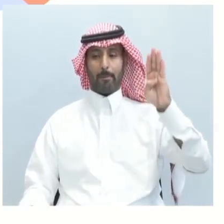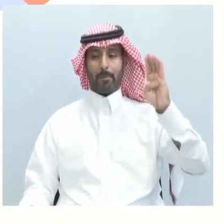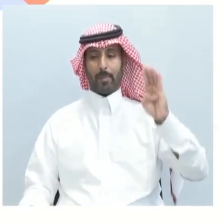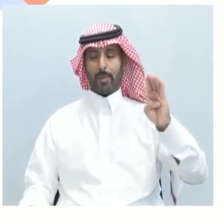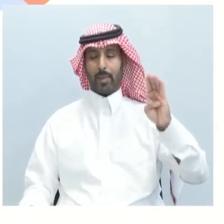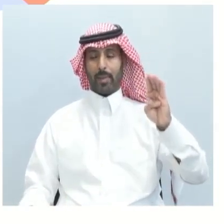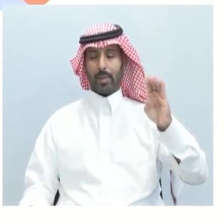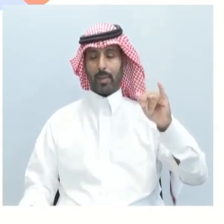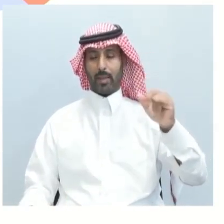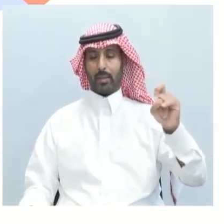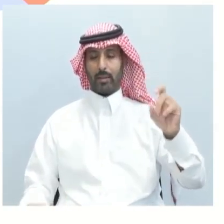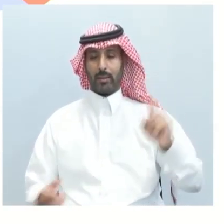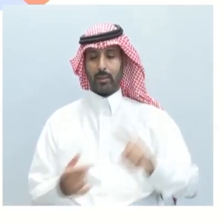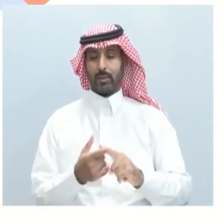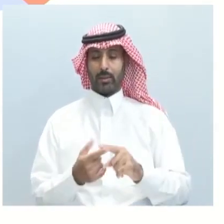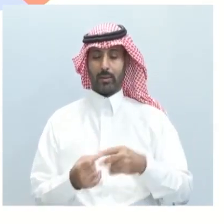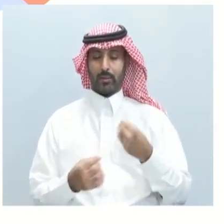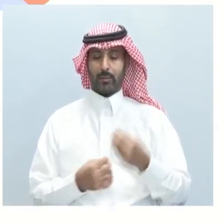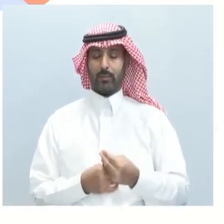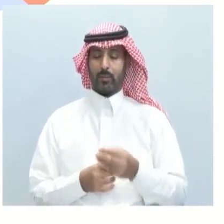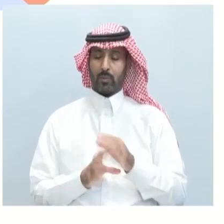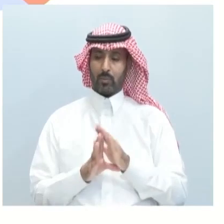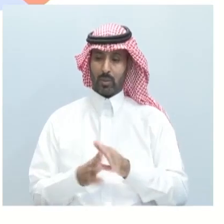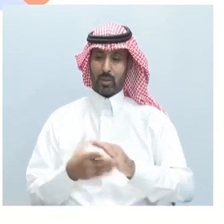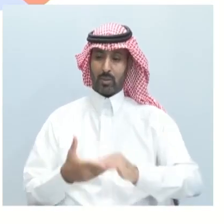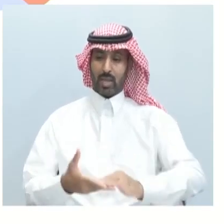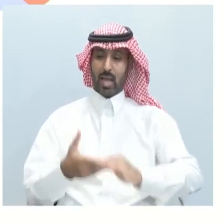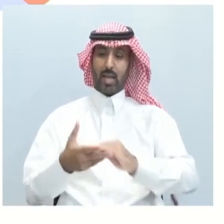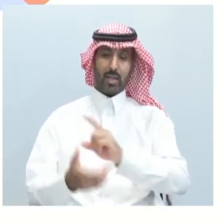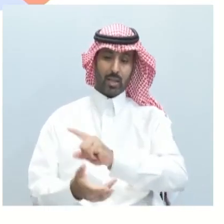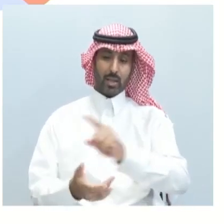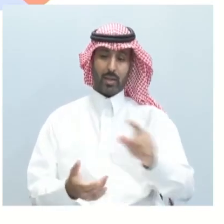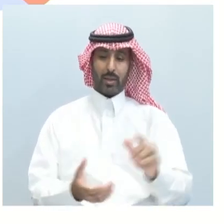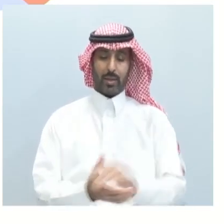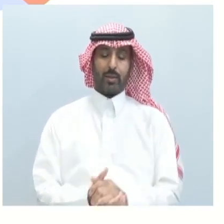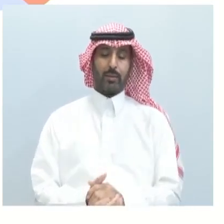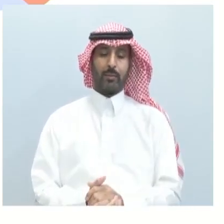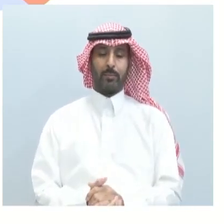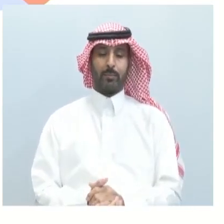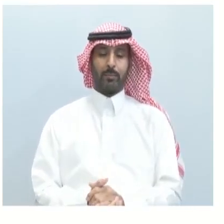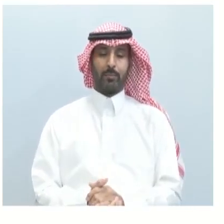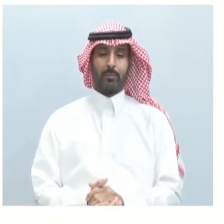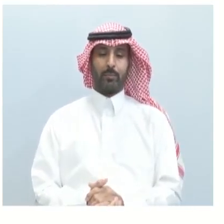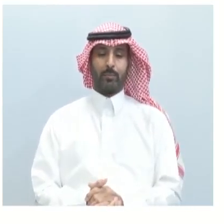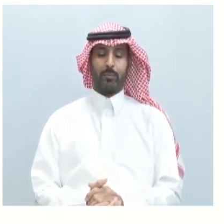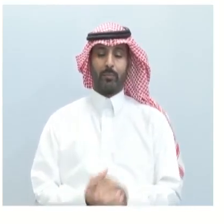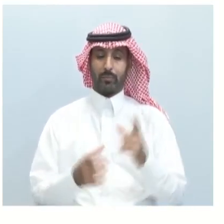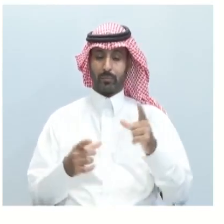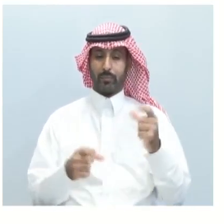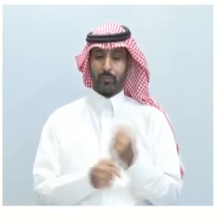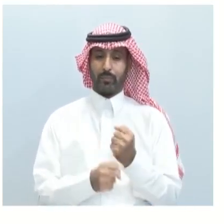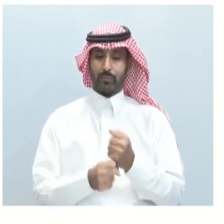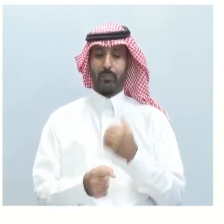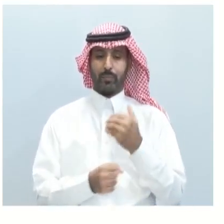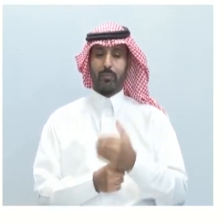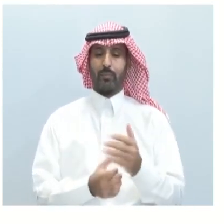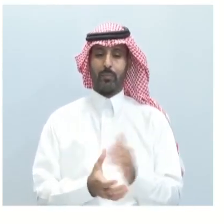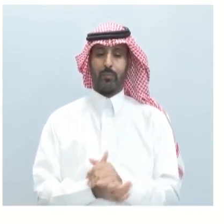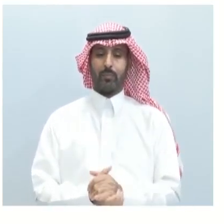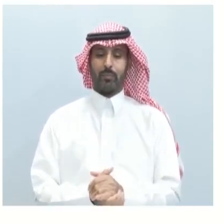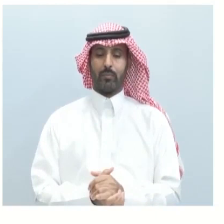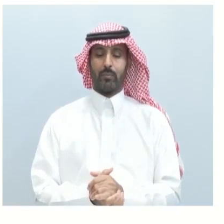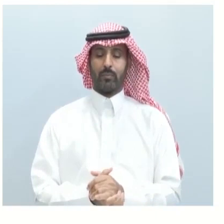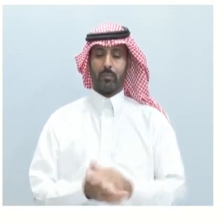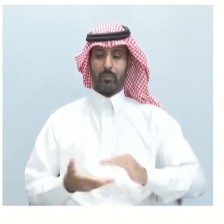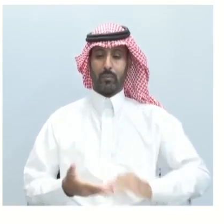Display acts of kindness and assistance to others. So we are talking about teaming up. So of course, this means that we are going to